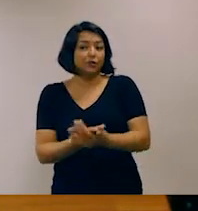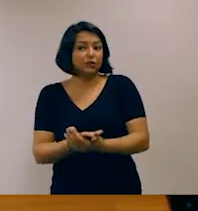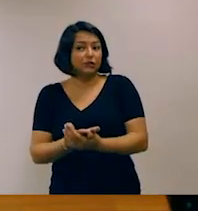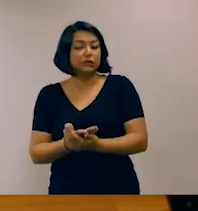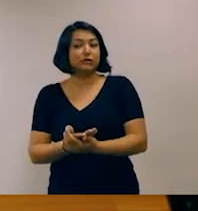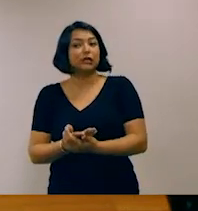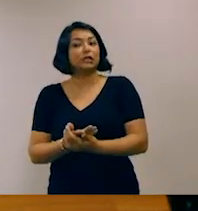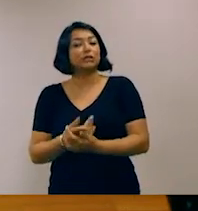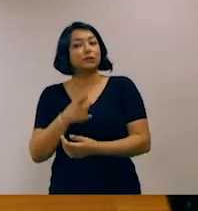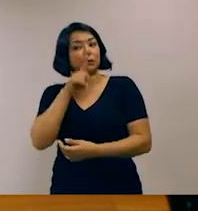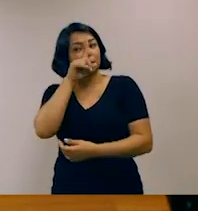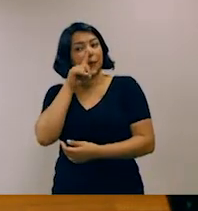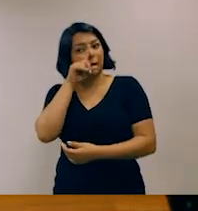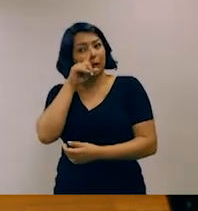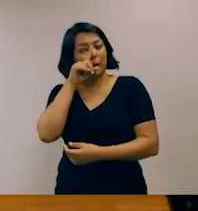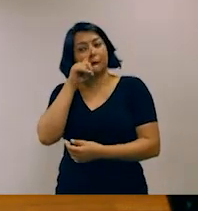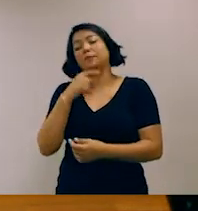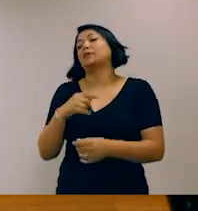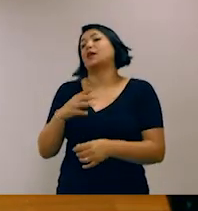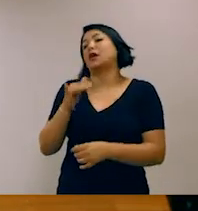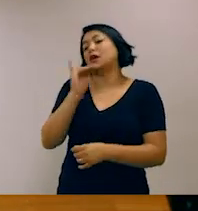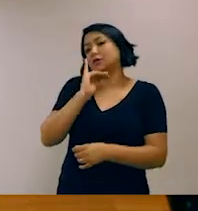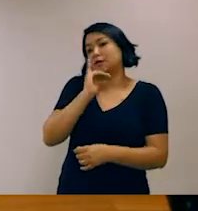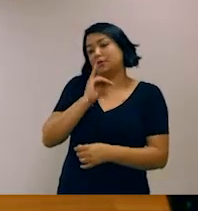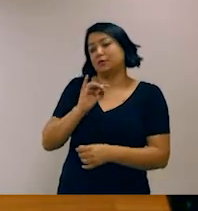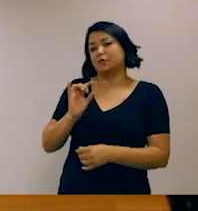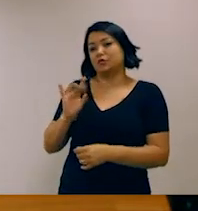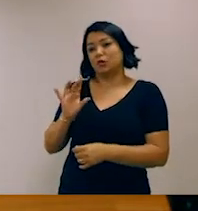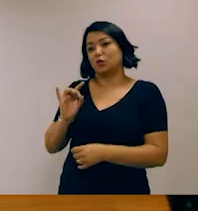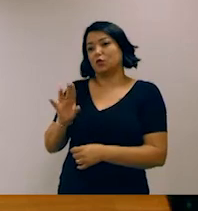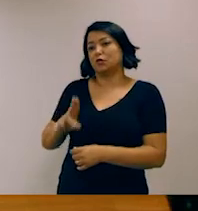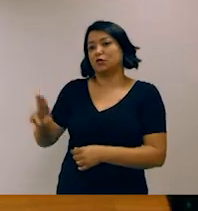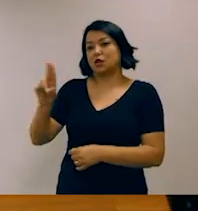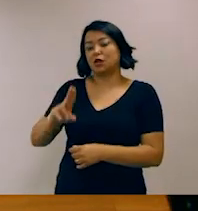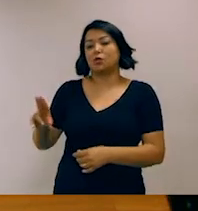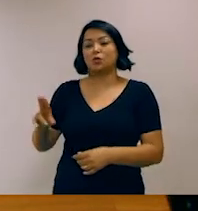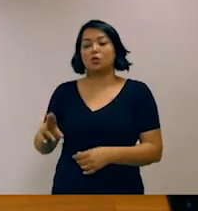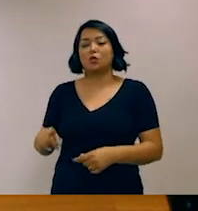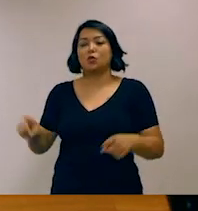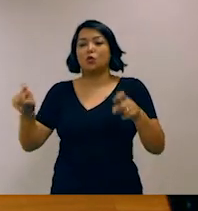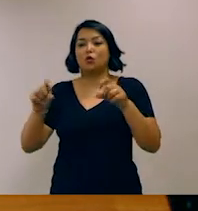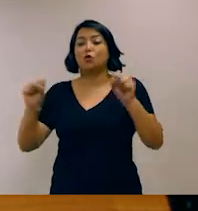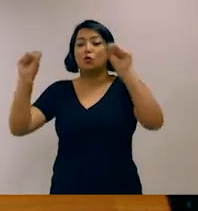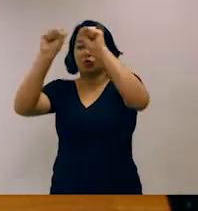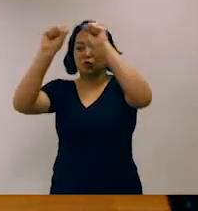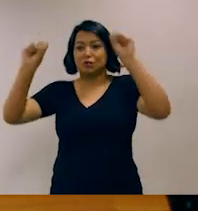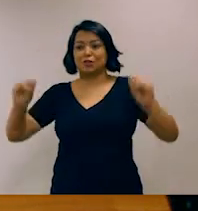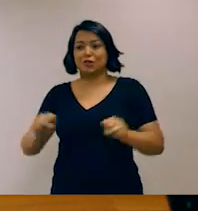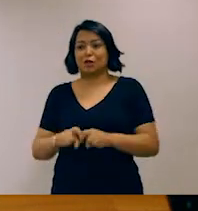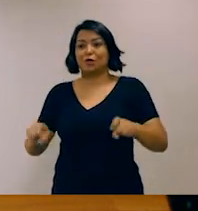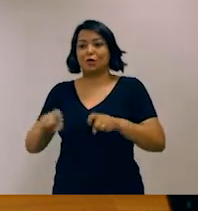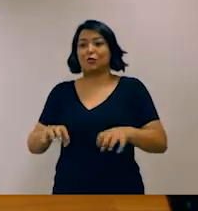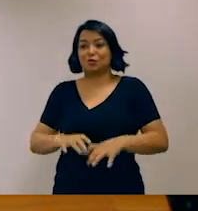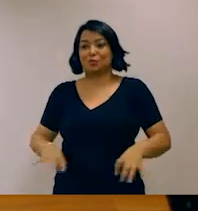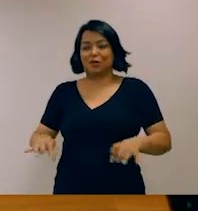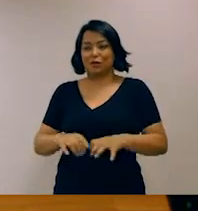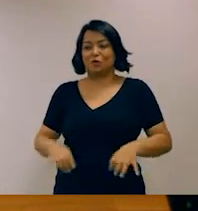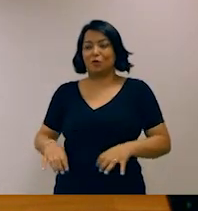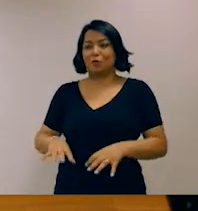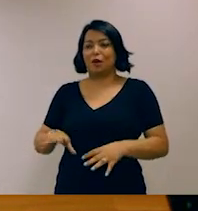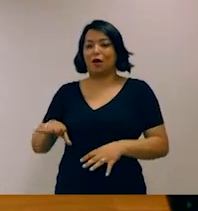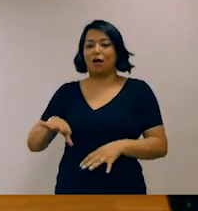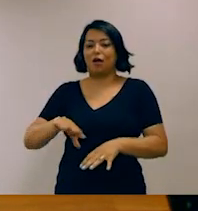moment that we employ only the algorithm to classify and select the